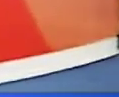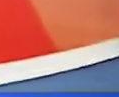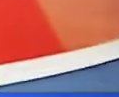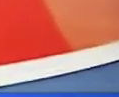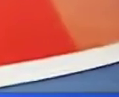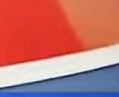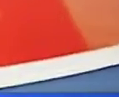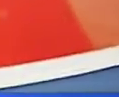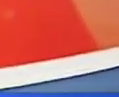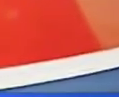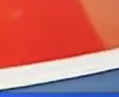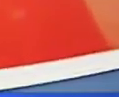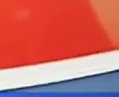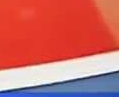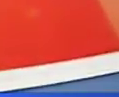Hey.